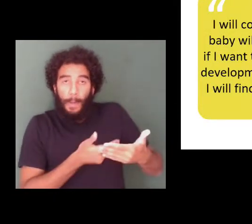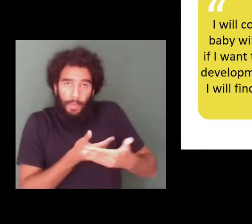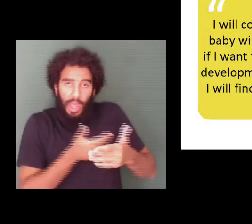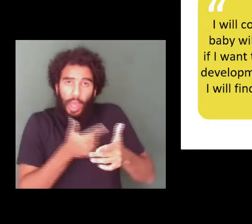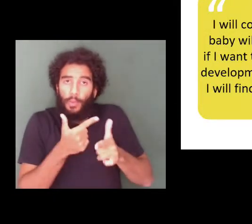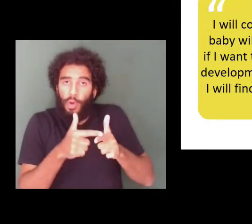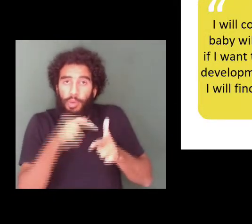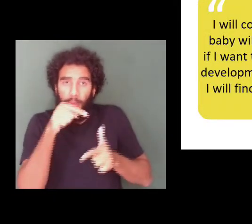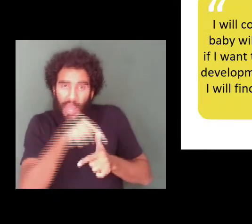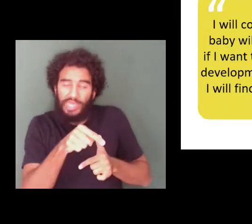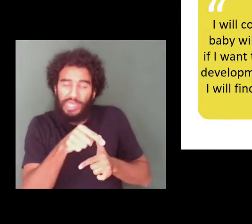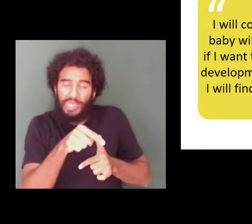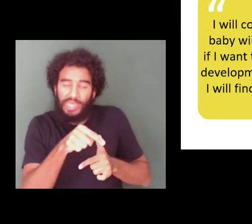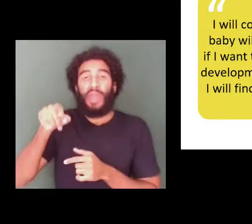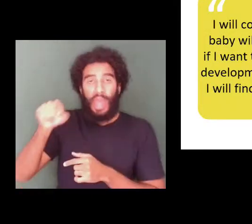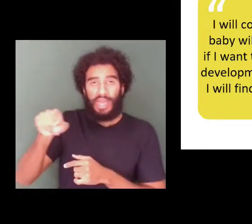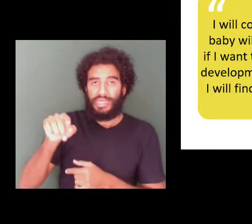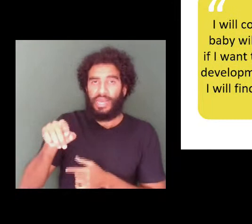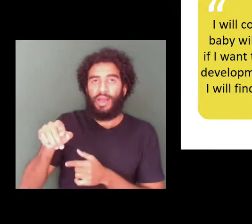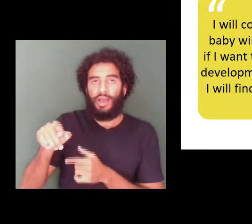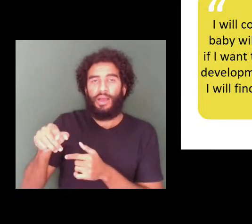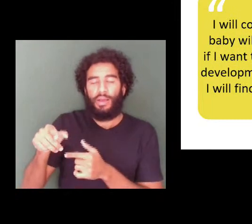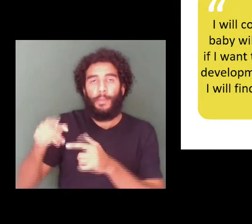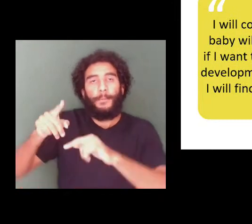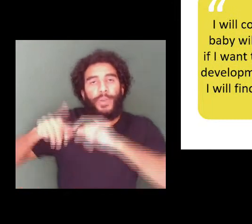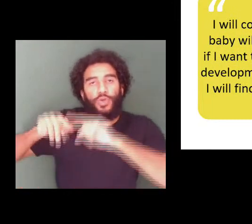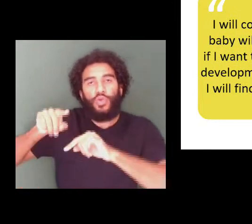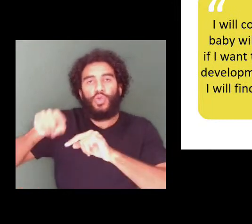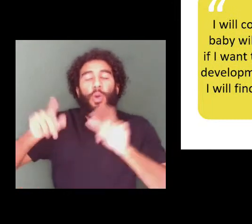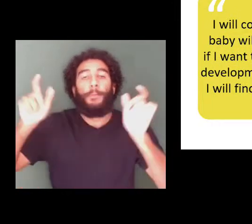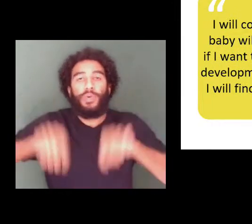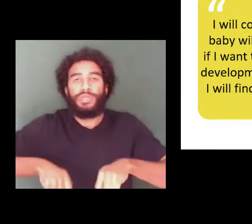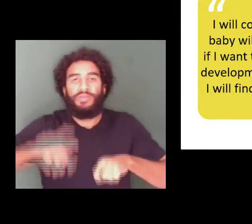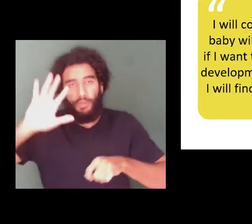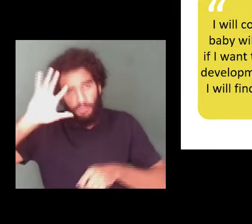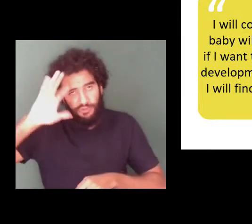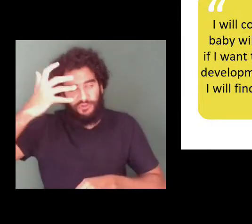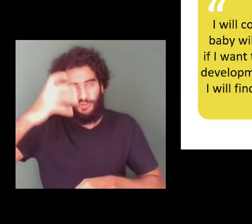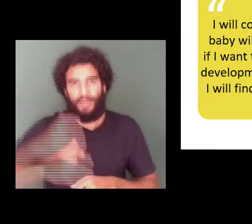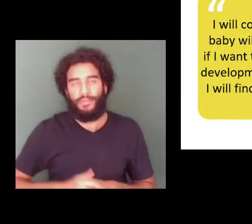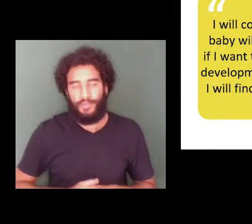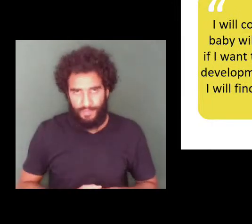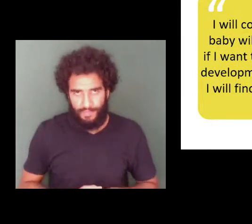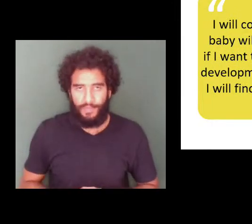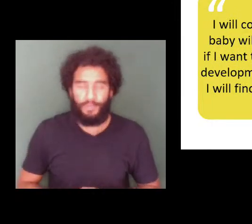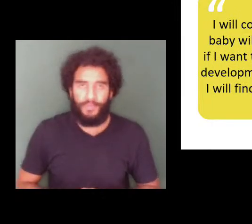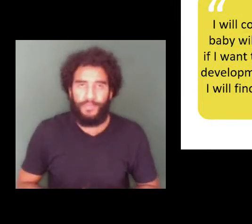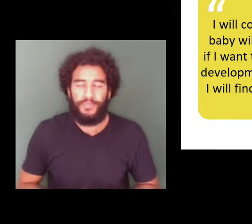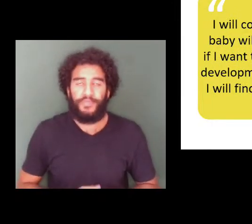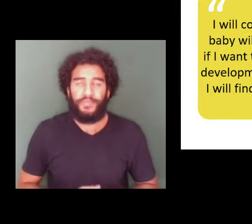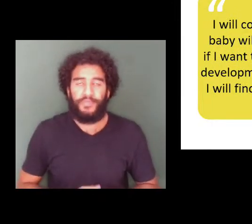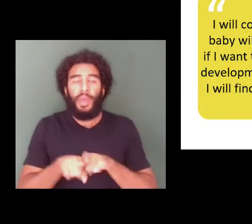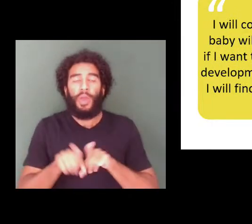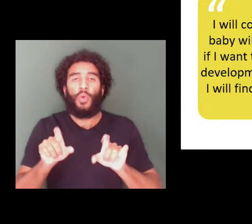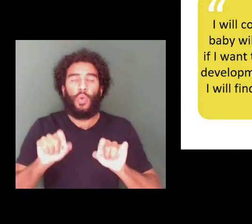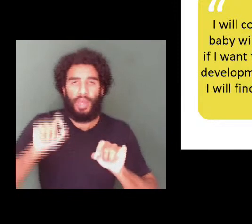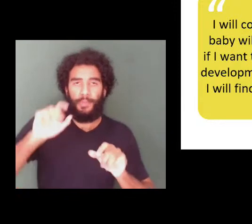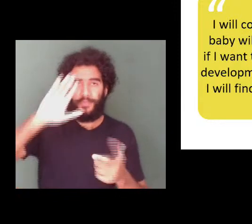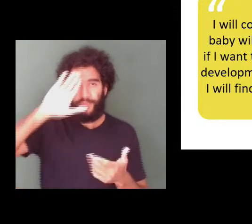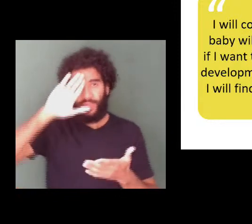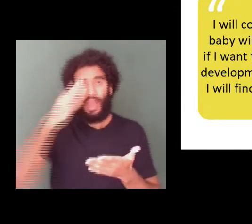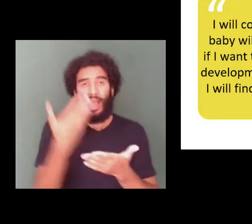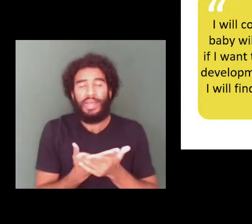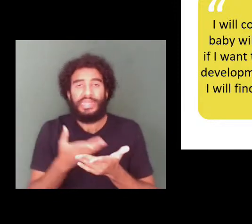Another theme was the kinds of connections and trust that they try to build with parents, building on what those mothers think are their